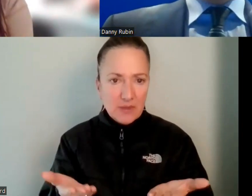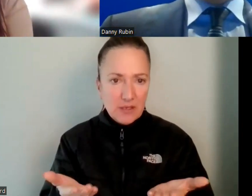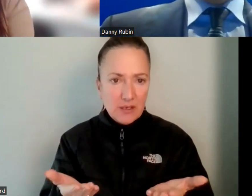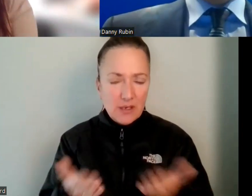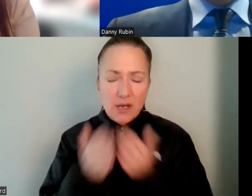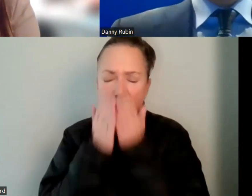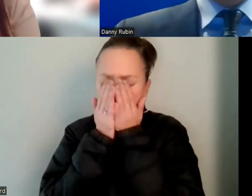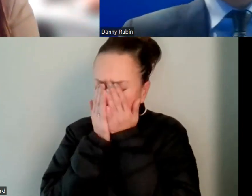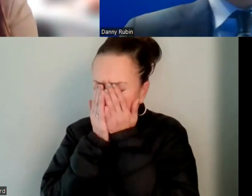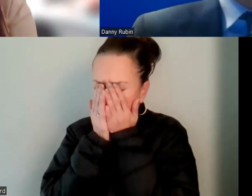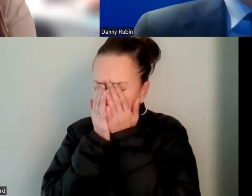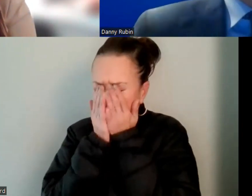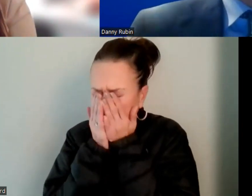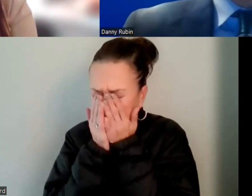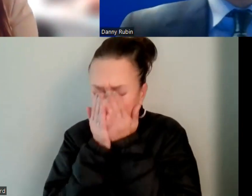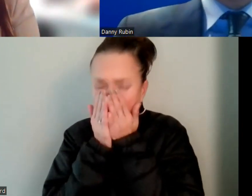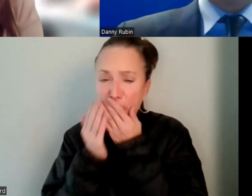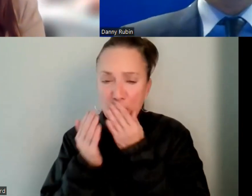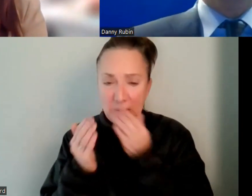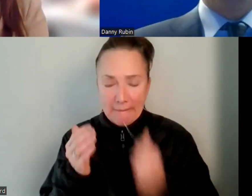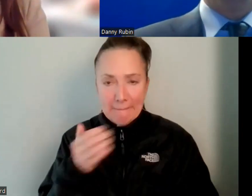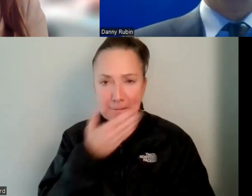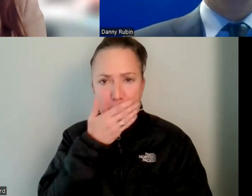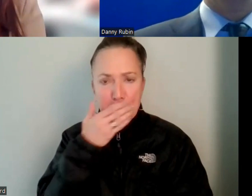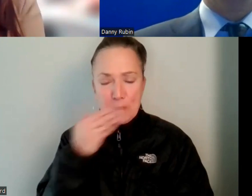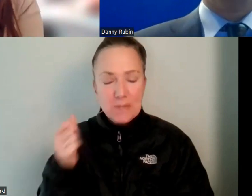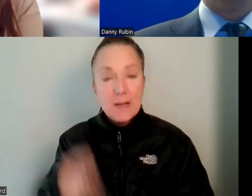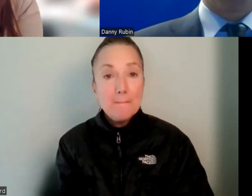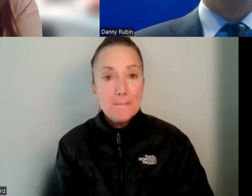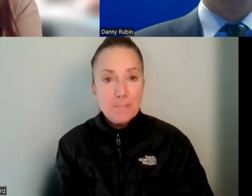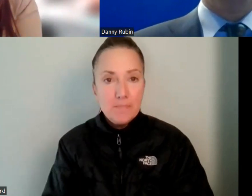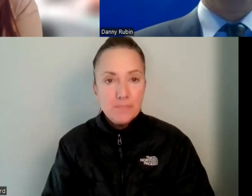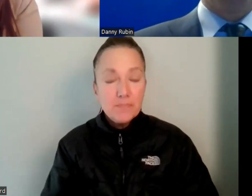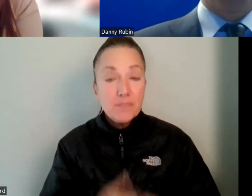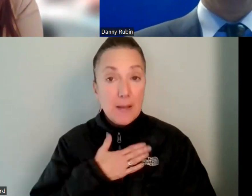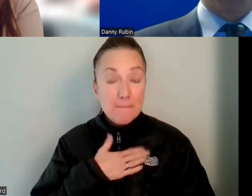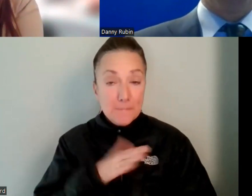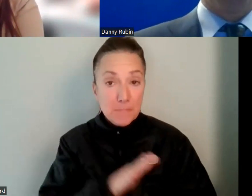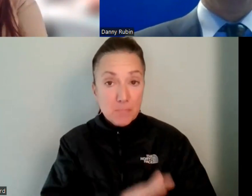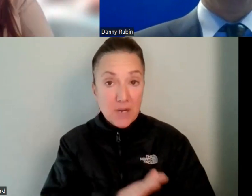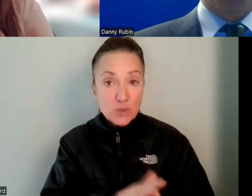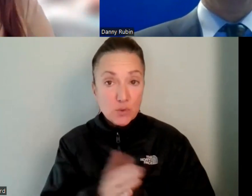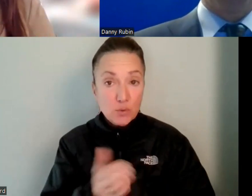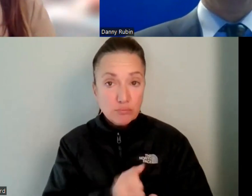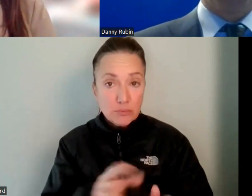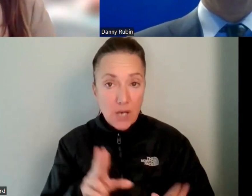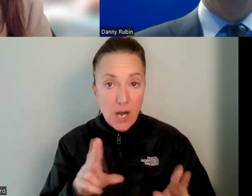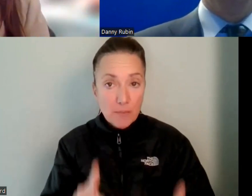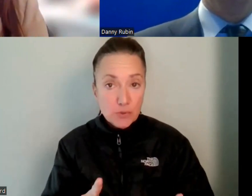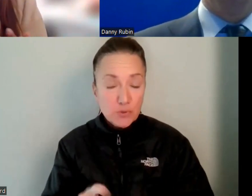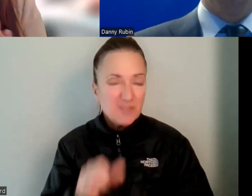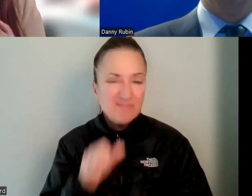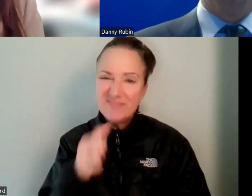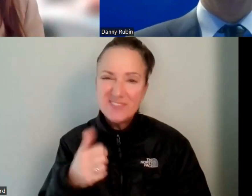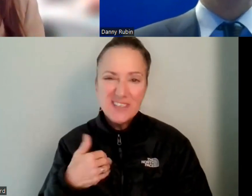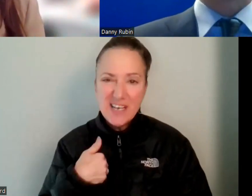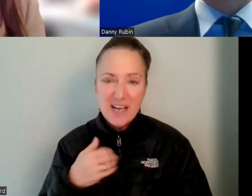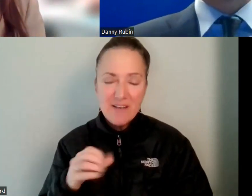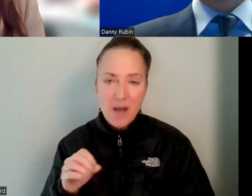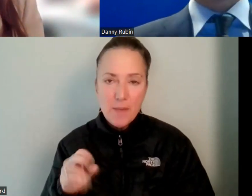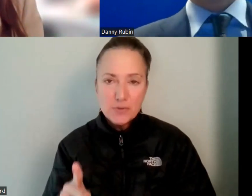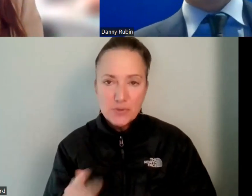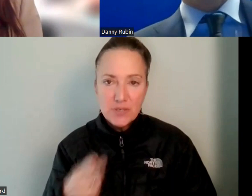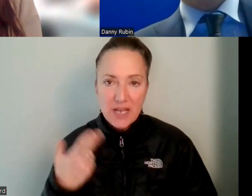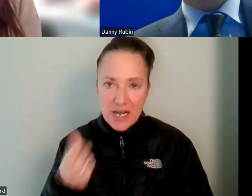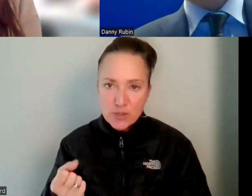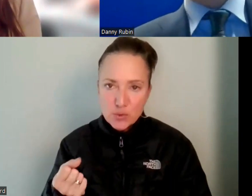you, because at my high school there was this opportunity, but it was not at the high school. And, you know, a lot of people were